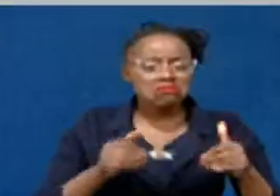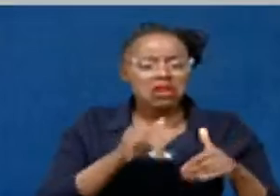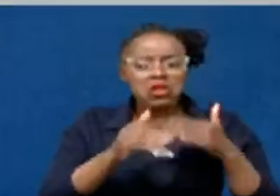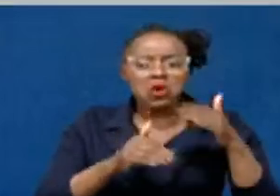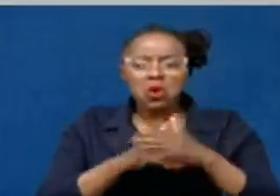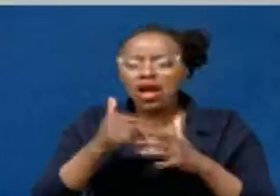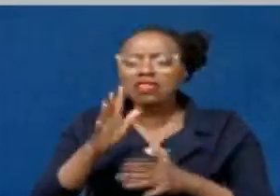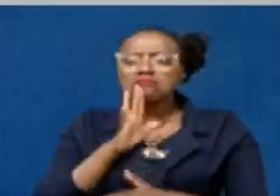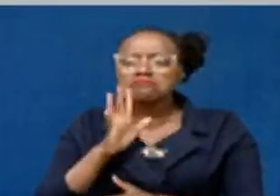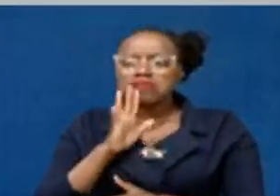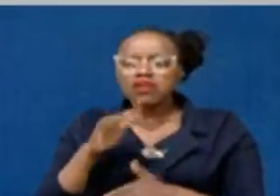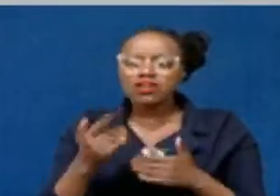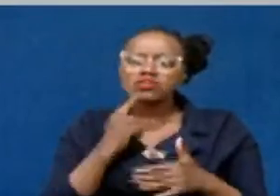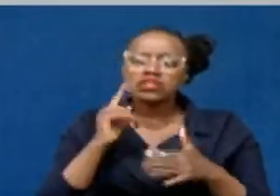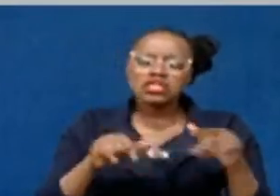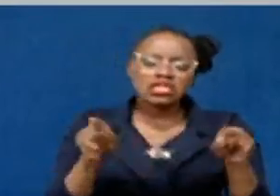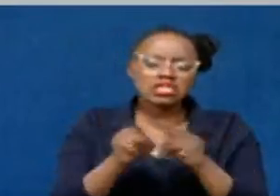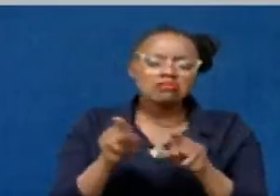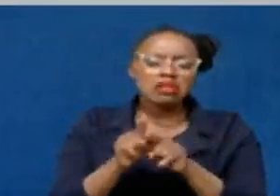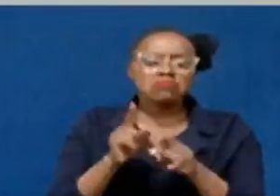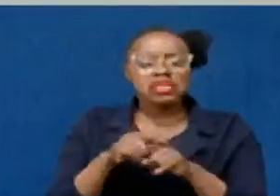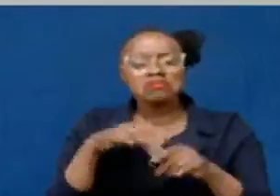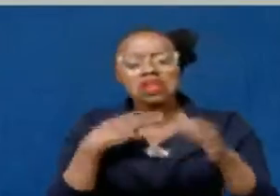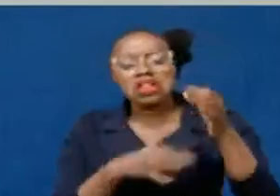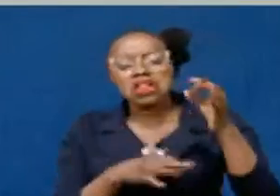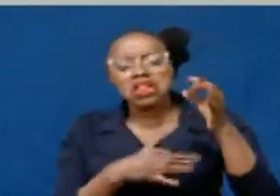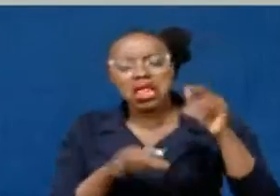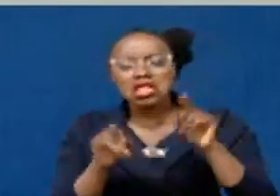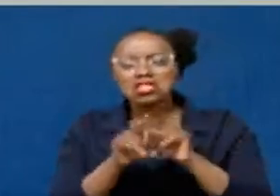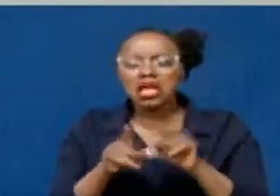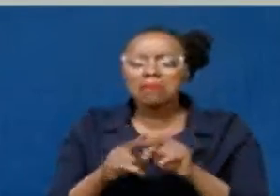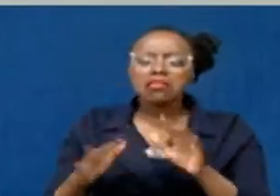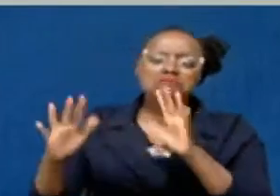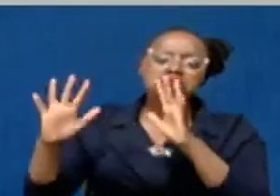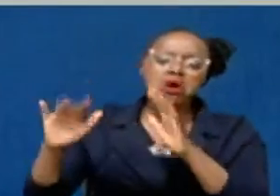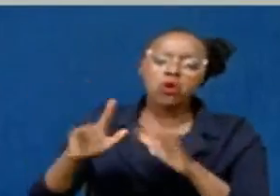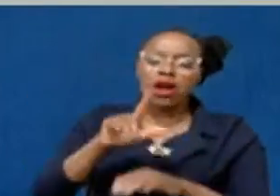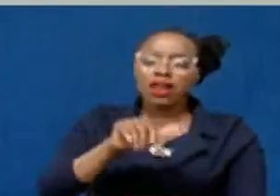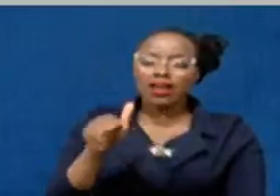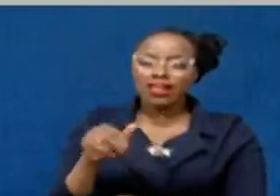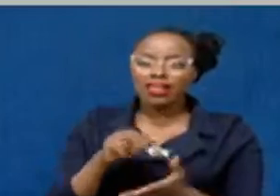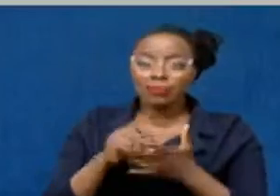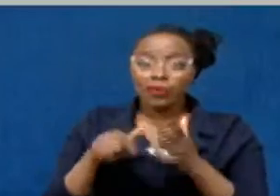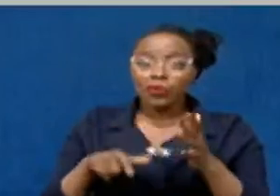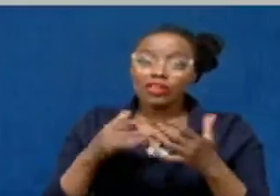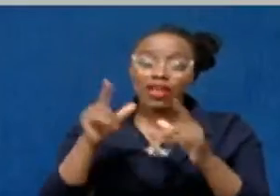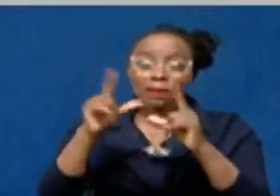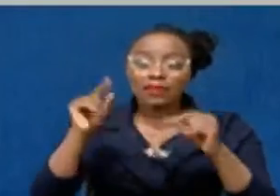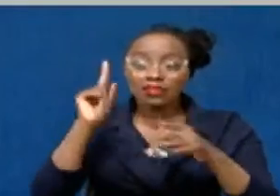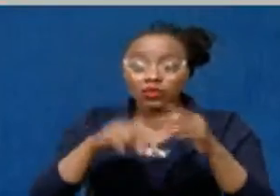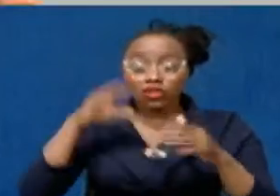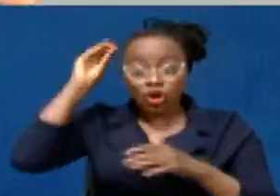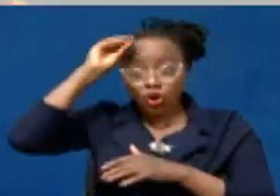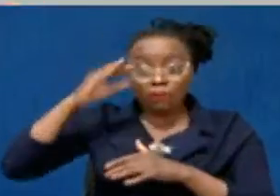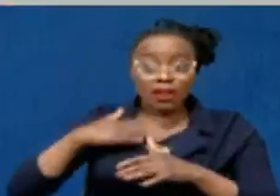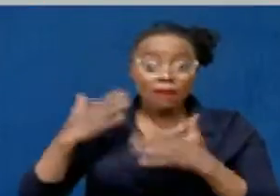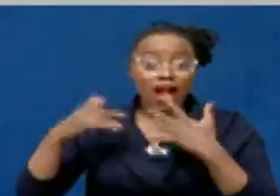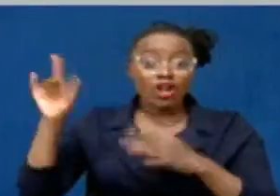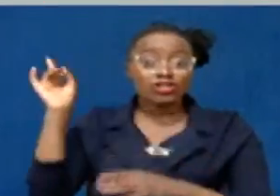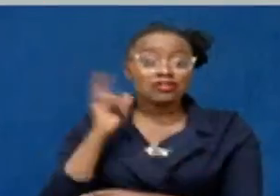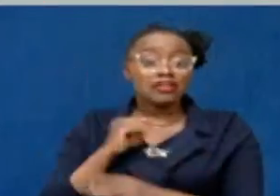leaders coming to speak, all of them saying the same thing, endorsing each other, praising each other. So the message that he had, actually, in my opinion, got